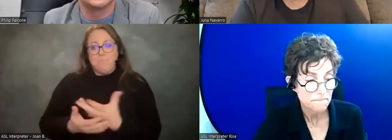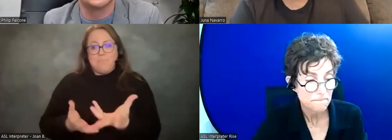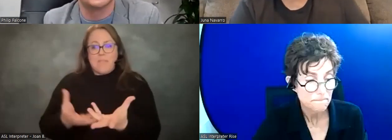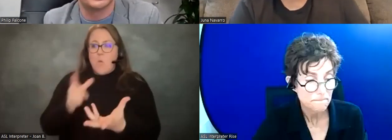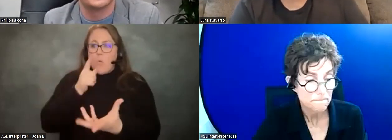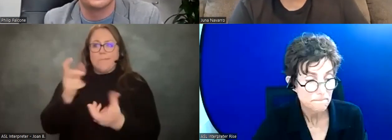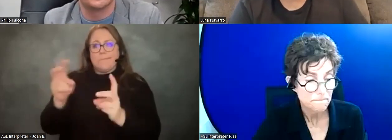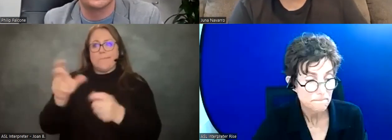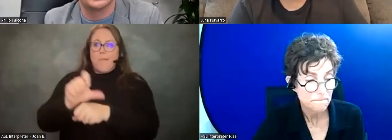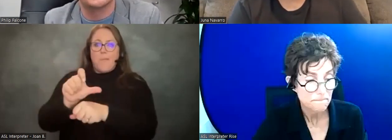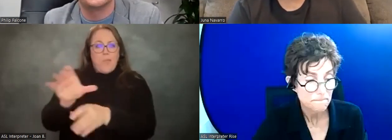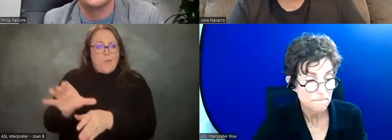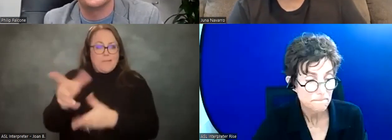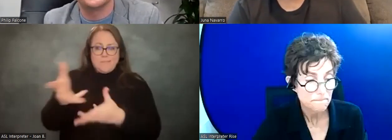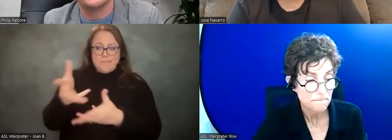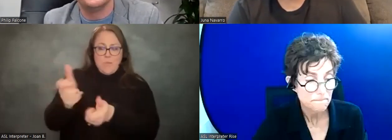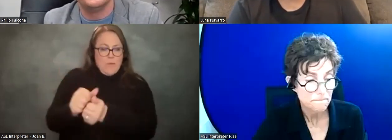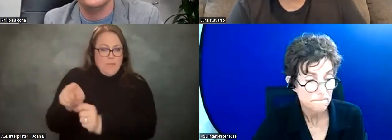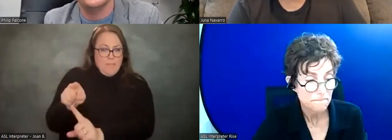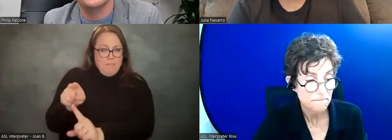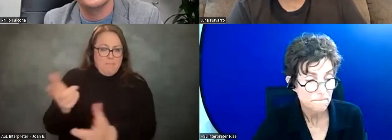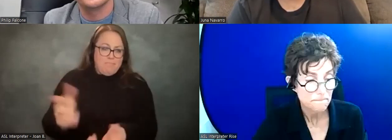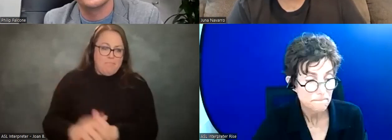employee is that you're going to work with.